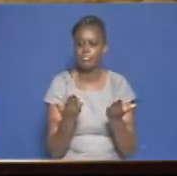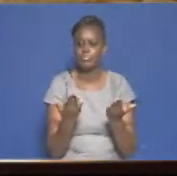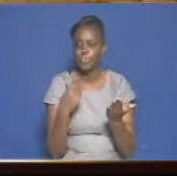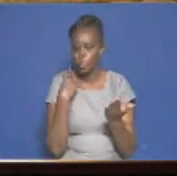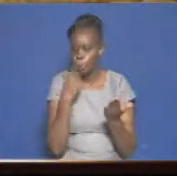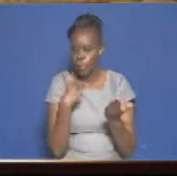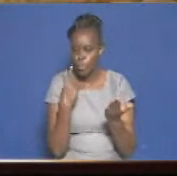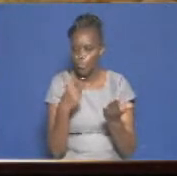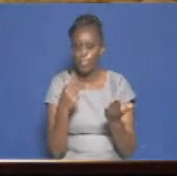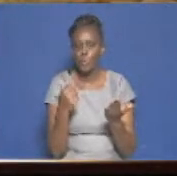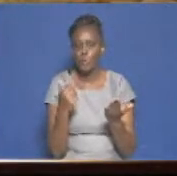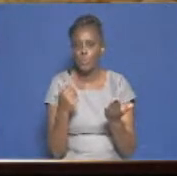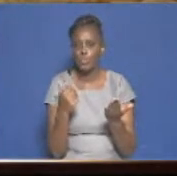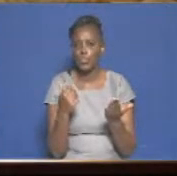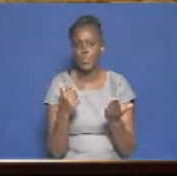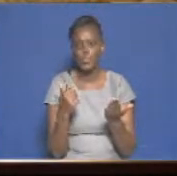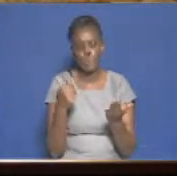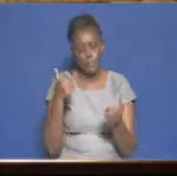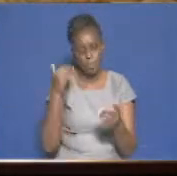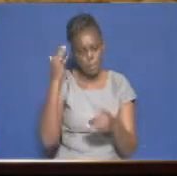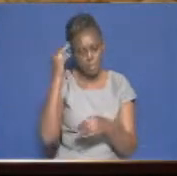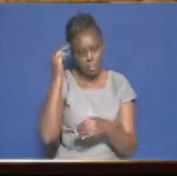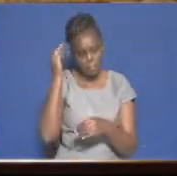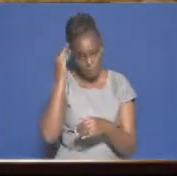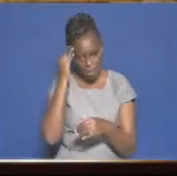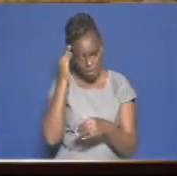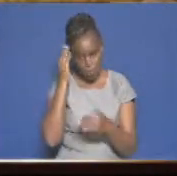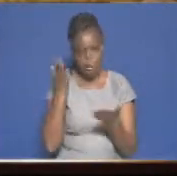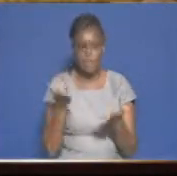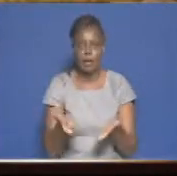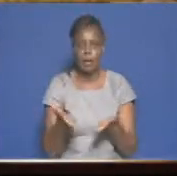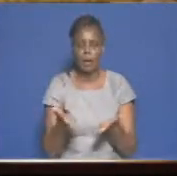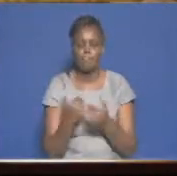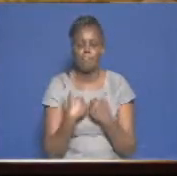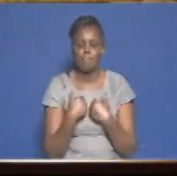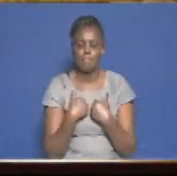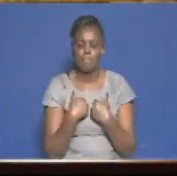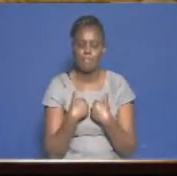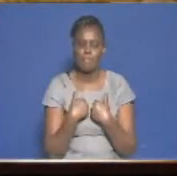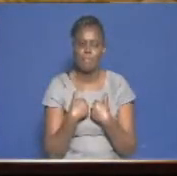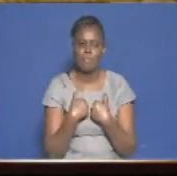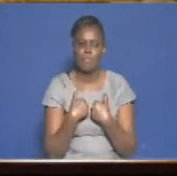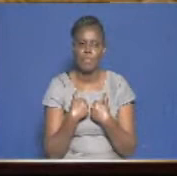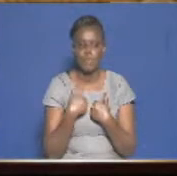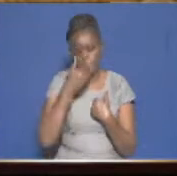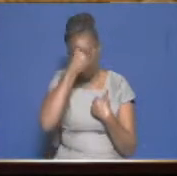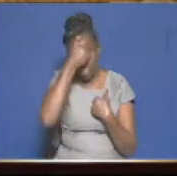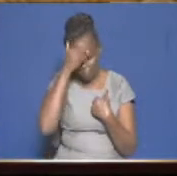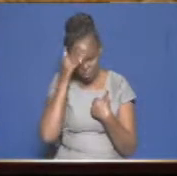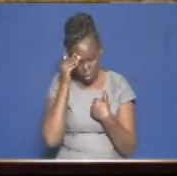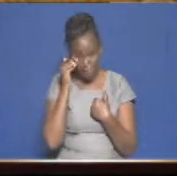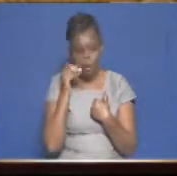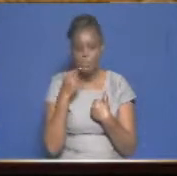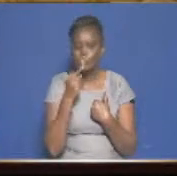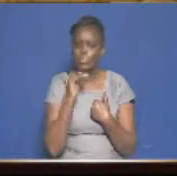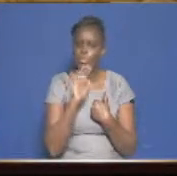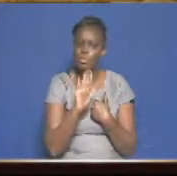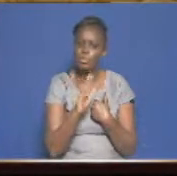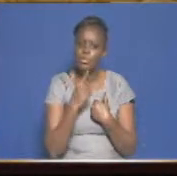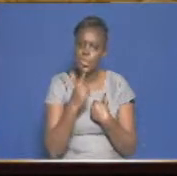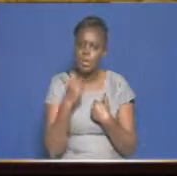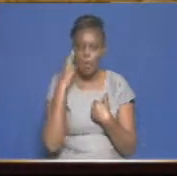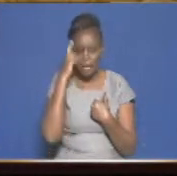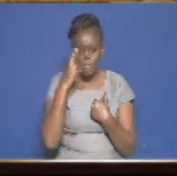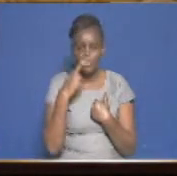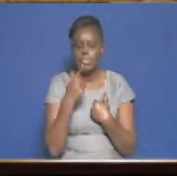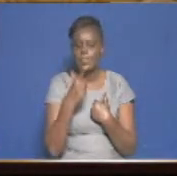have momentary lapses of memory. Because it's not, I think you just forget. I told you, well, the reason why I